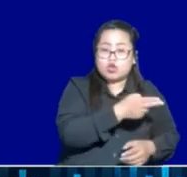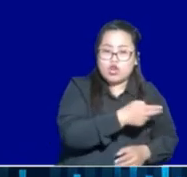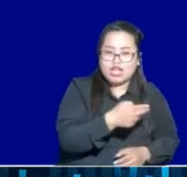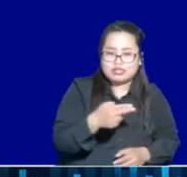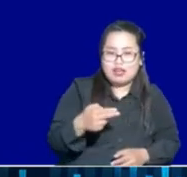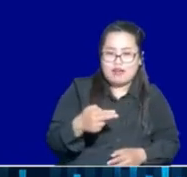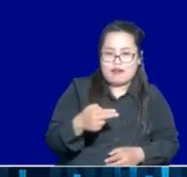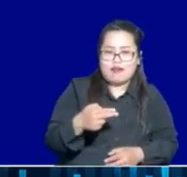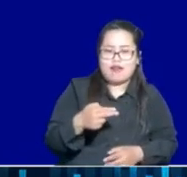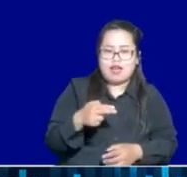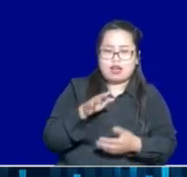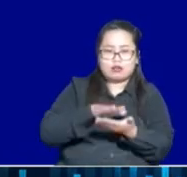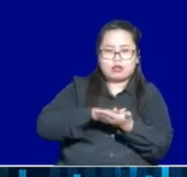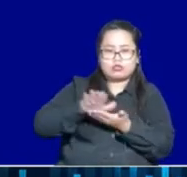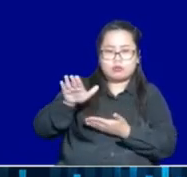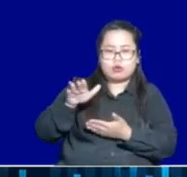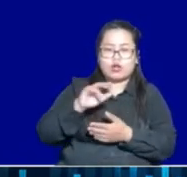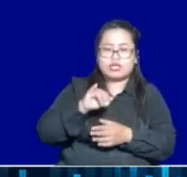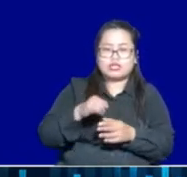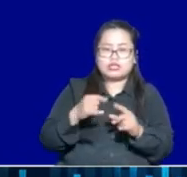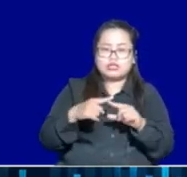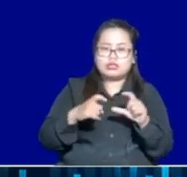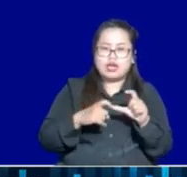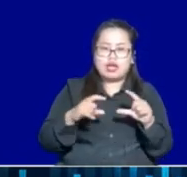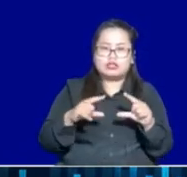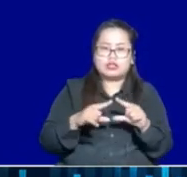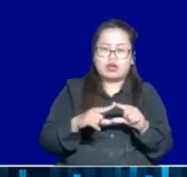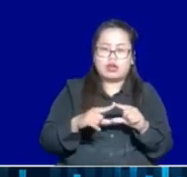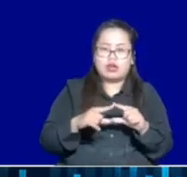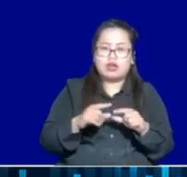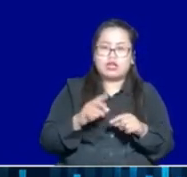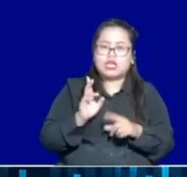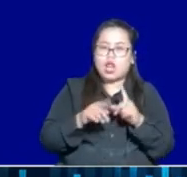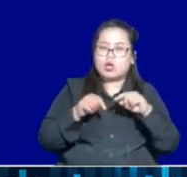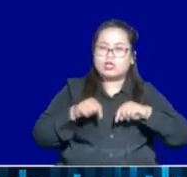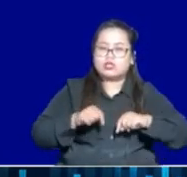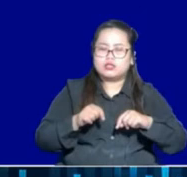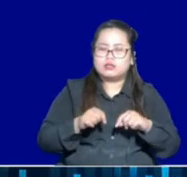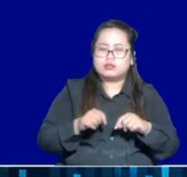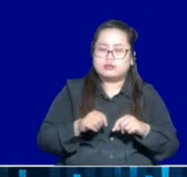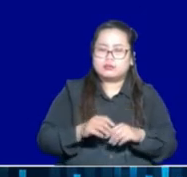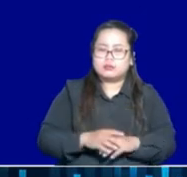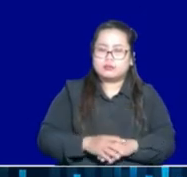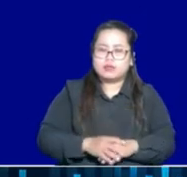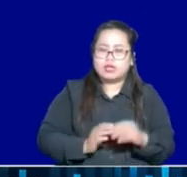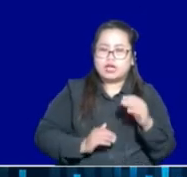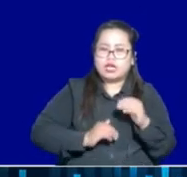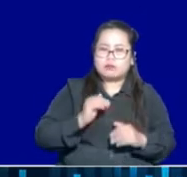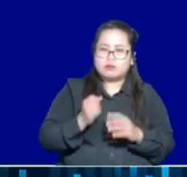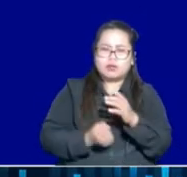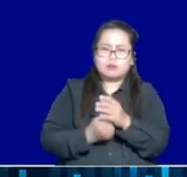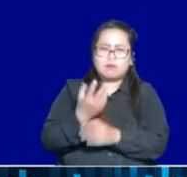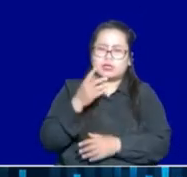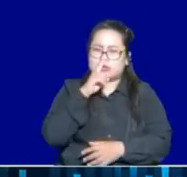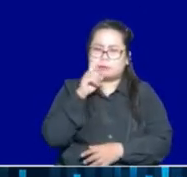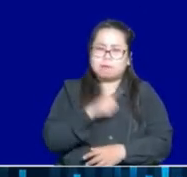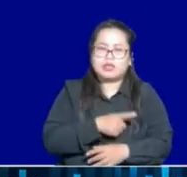services grew in line with and a little bit faster than GDP until the pandemic hit. So